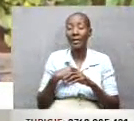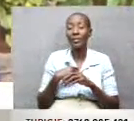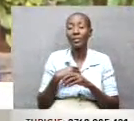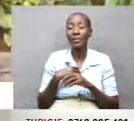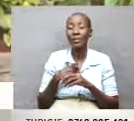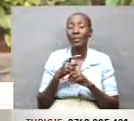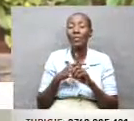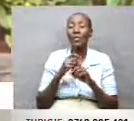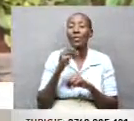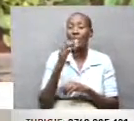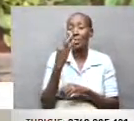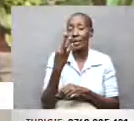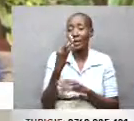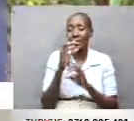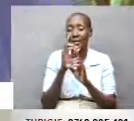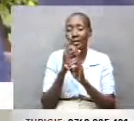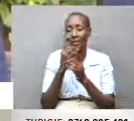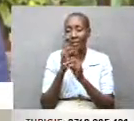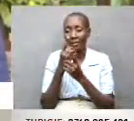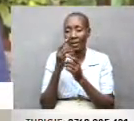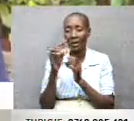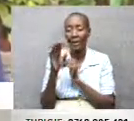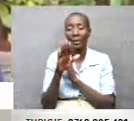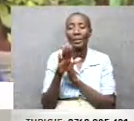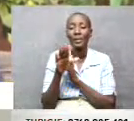different laboratories,